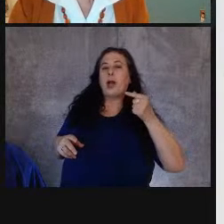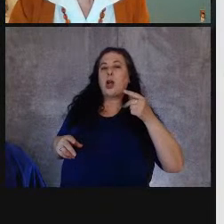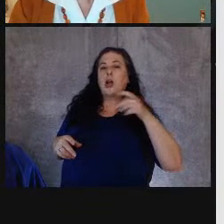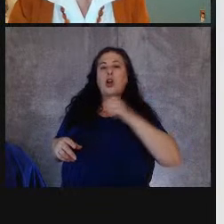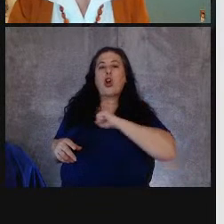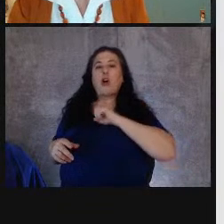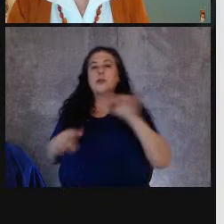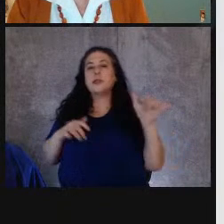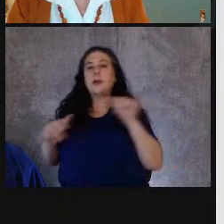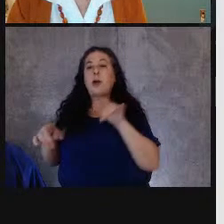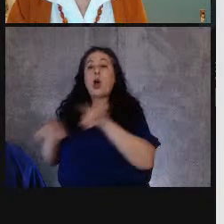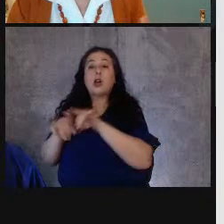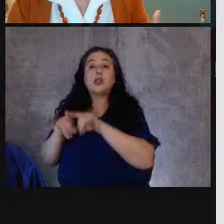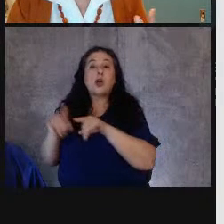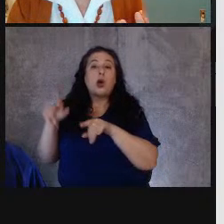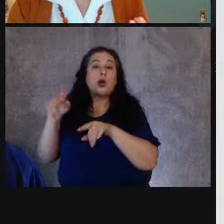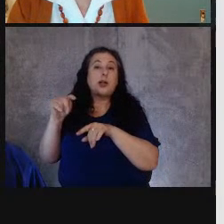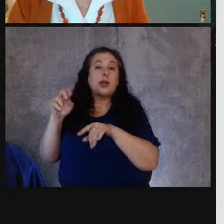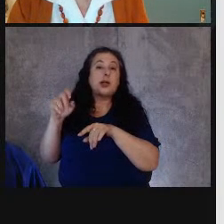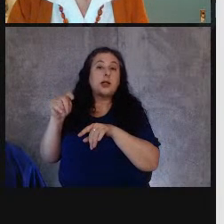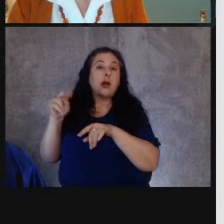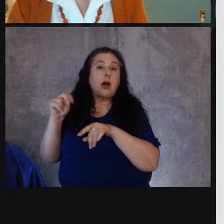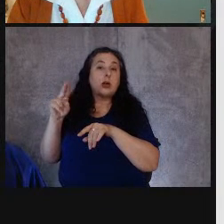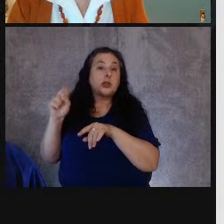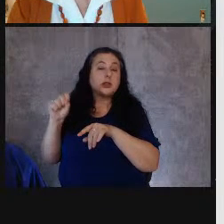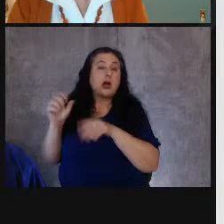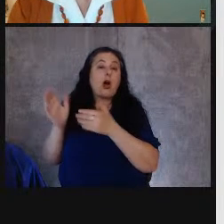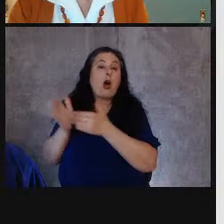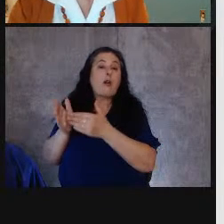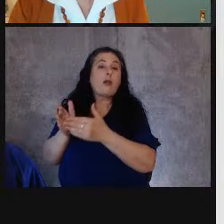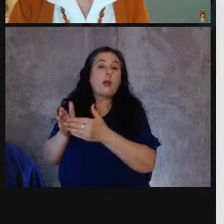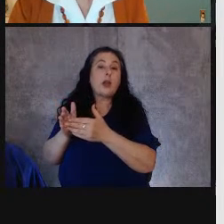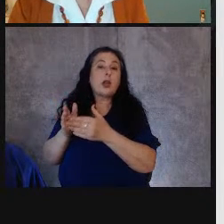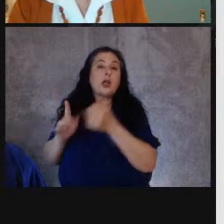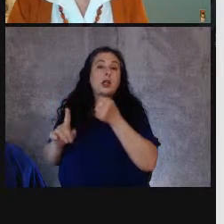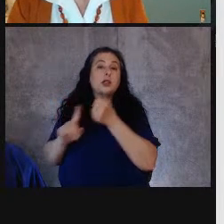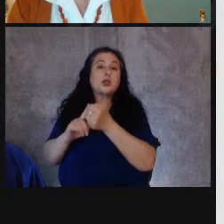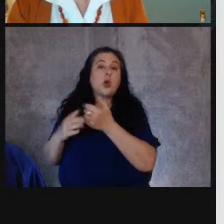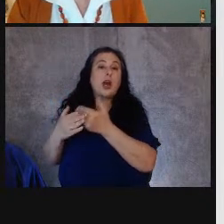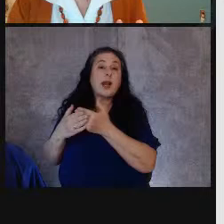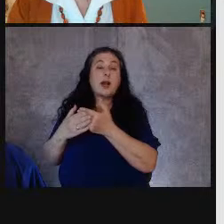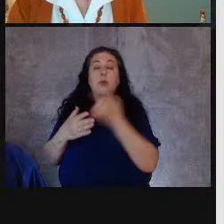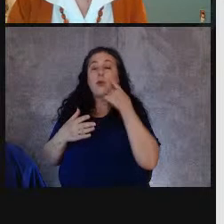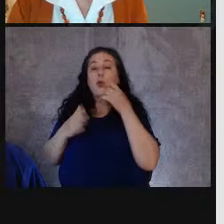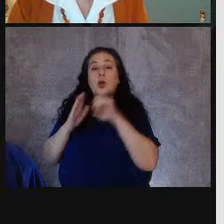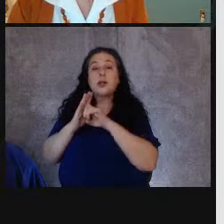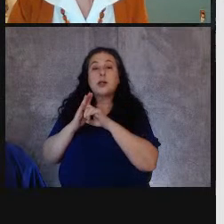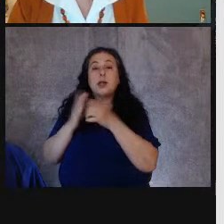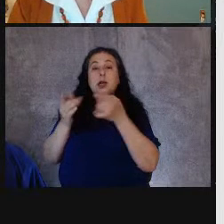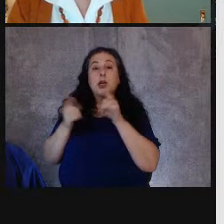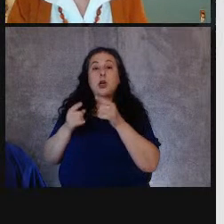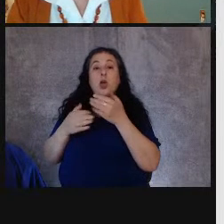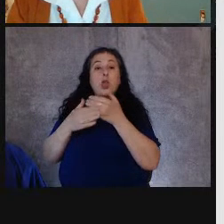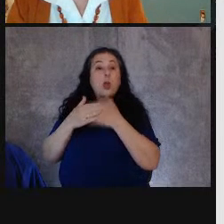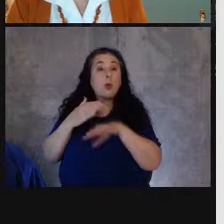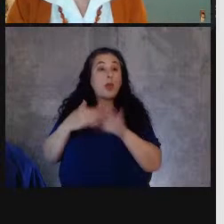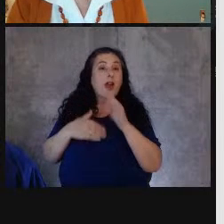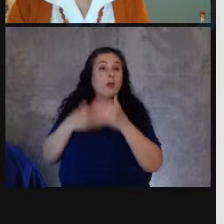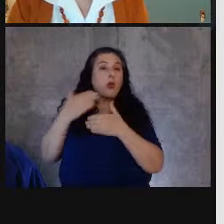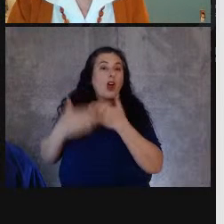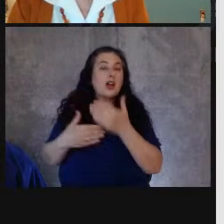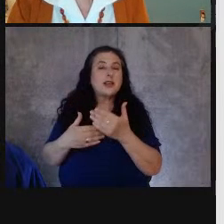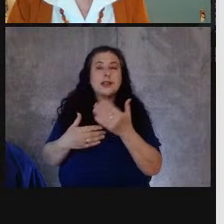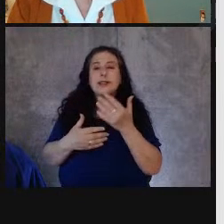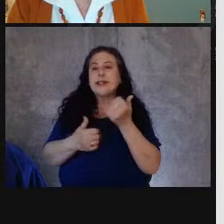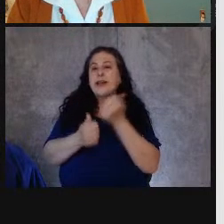also tetanus. Tetanus would often strike an infant, for example, during the birthing process, if there was